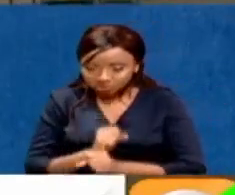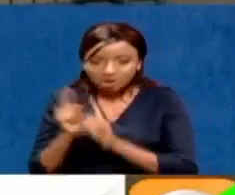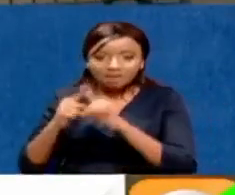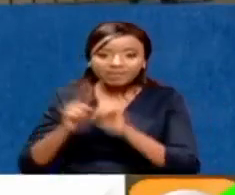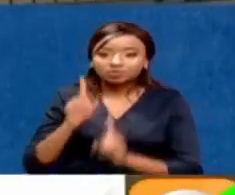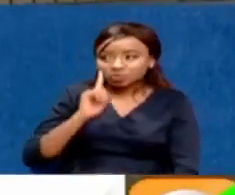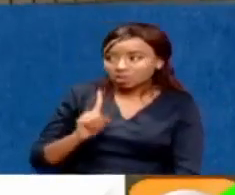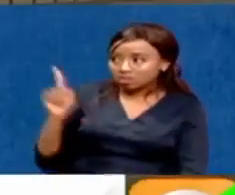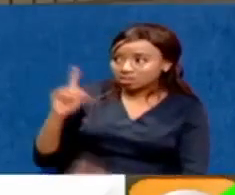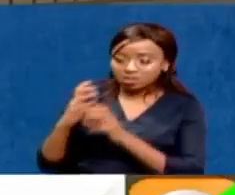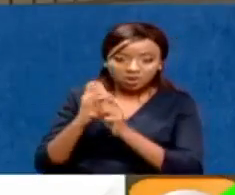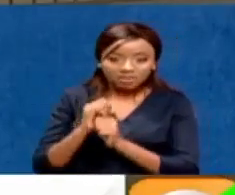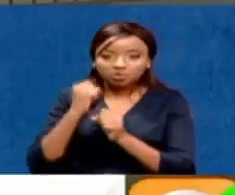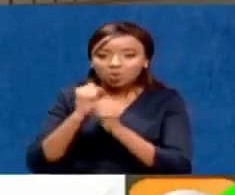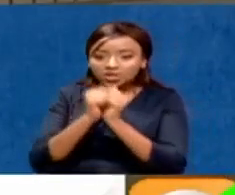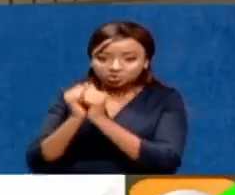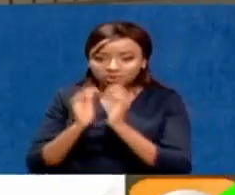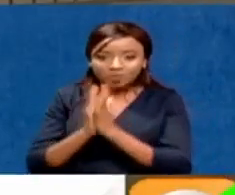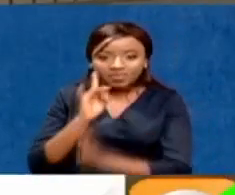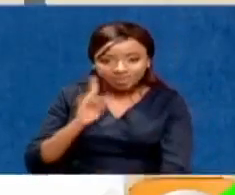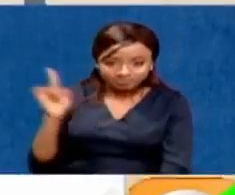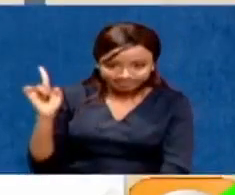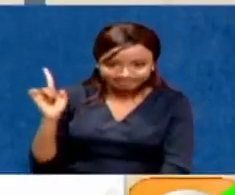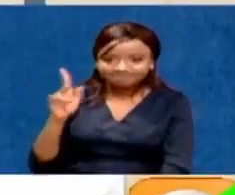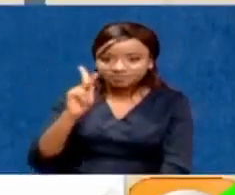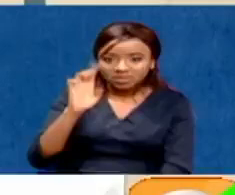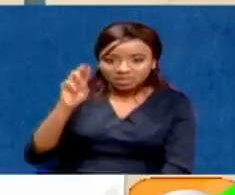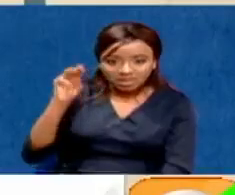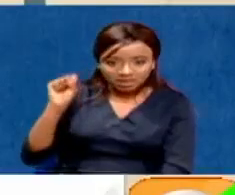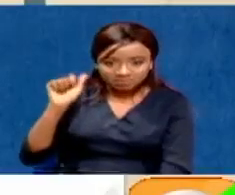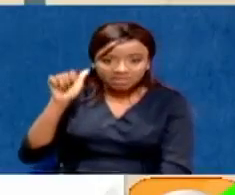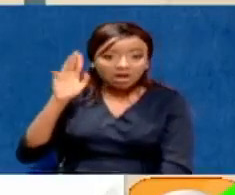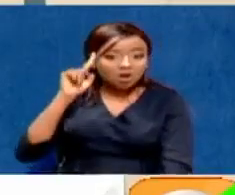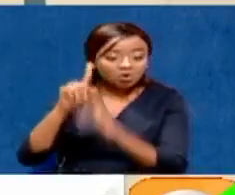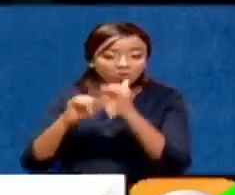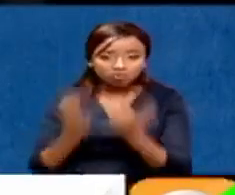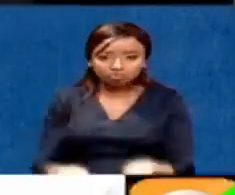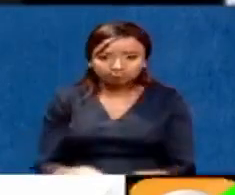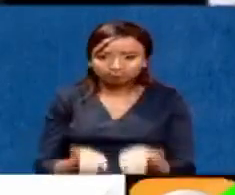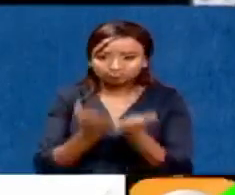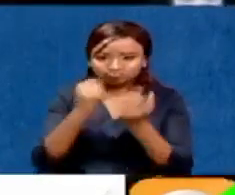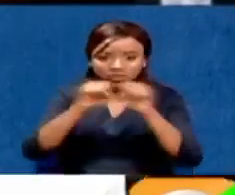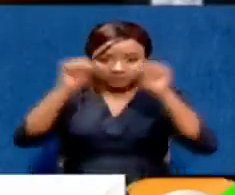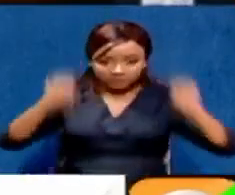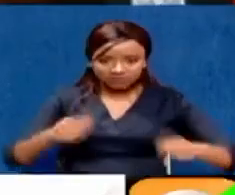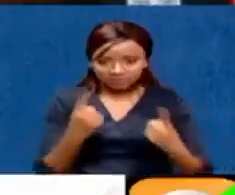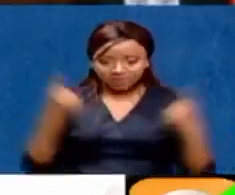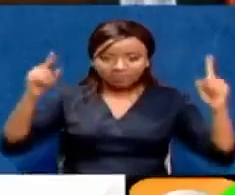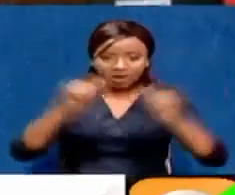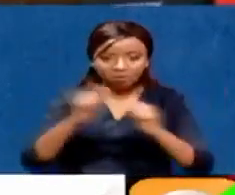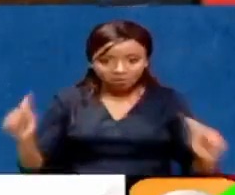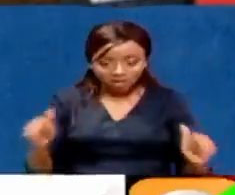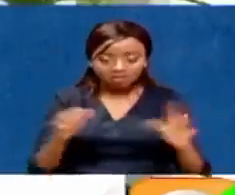Xetova has partnered on a pilot basis with the Kenya Medical Supplies Authority, KEMSA, to boost system efficiencies and to hold suppliers